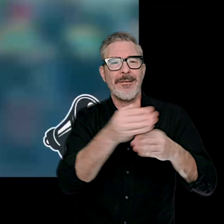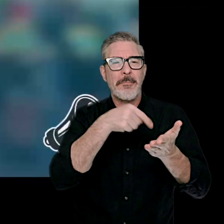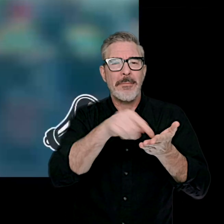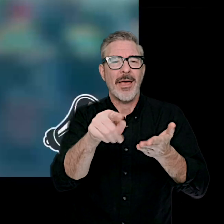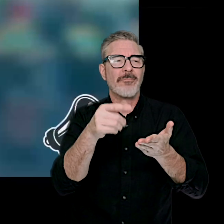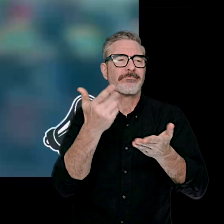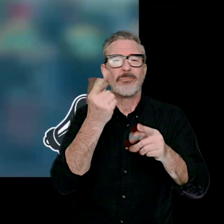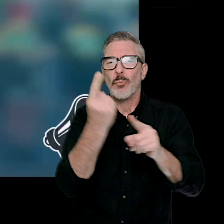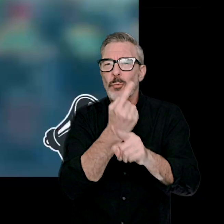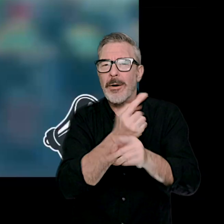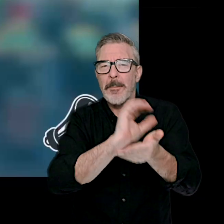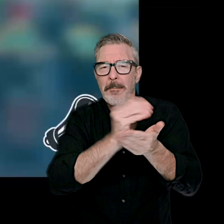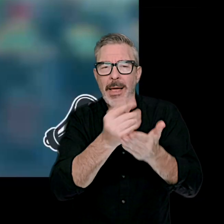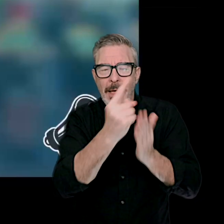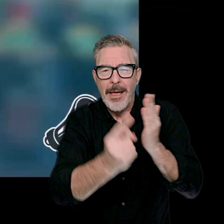hours.